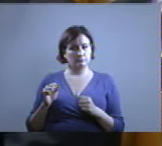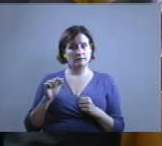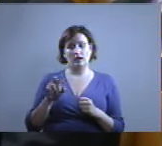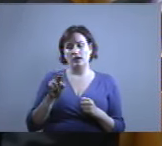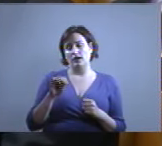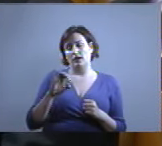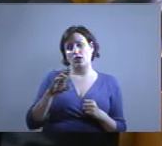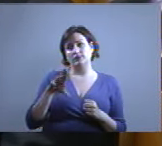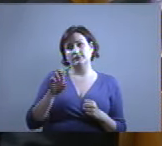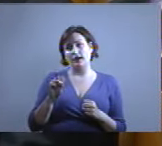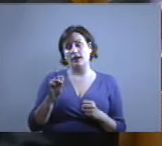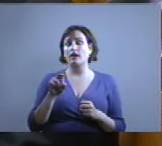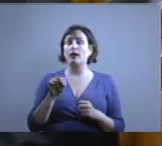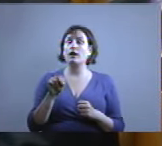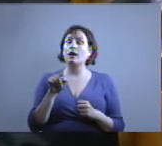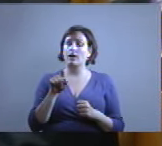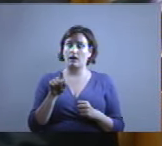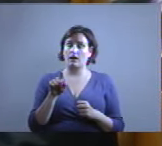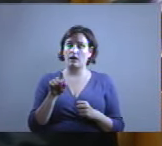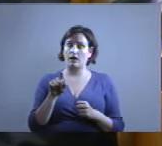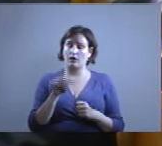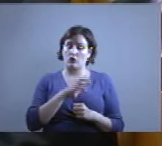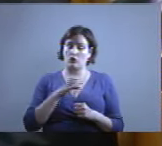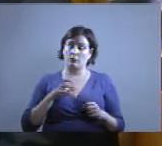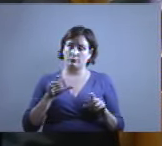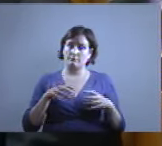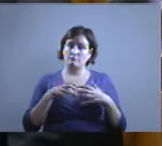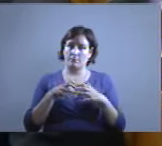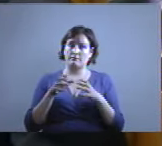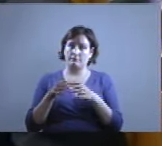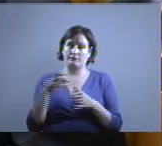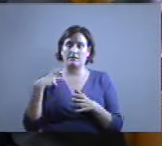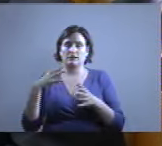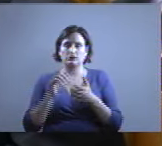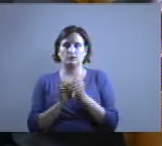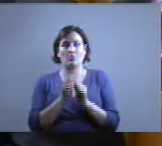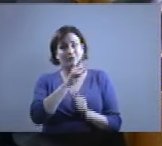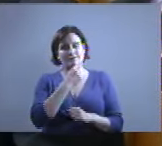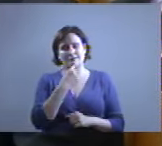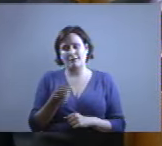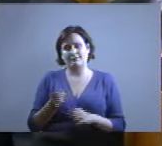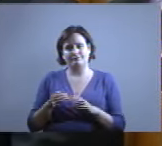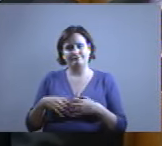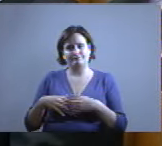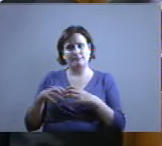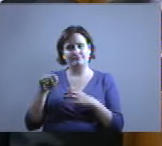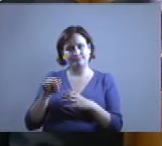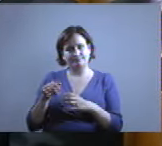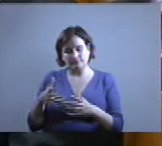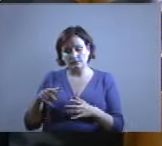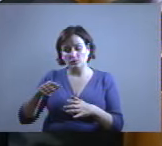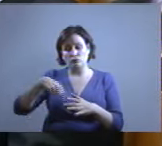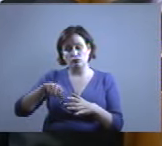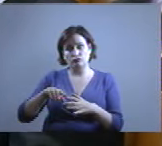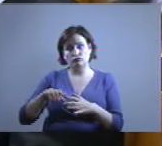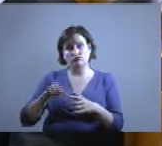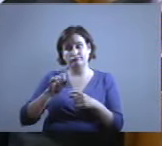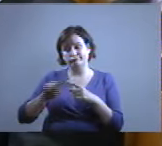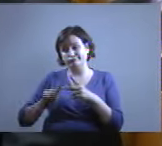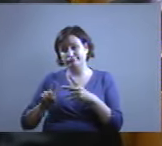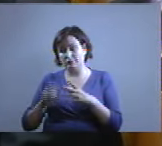was appointed by the Ministry of Sport and Recreation, by nobody else. In fact, flowing from the recommendations of the Nicholson Commission, we